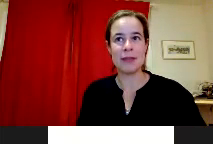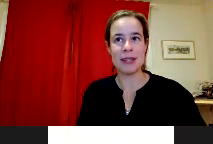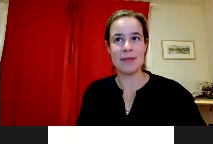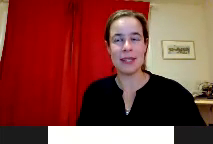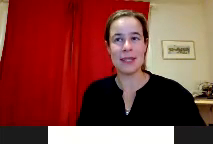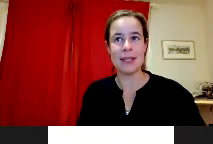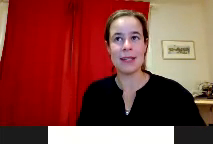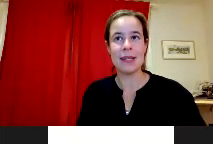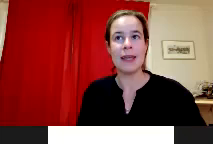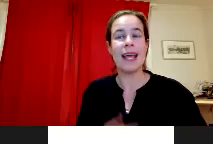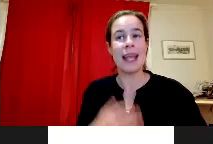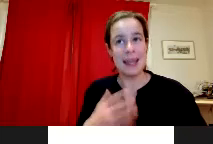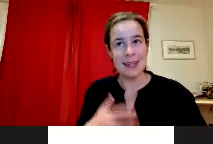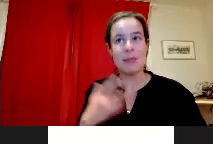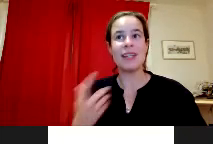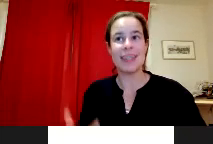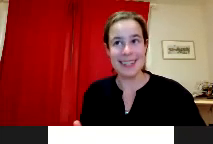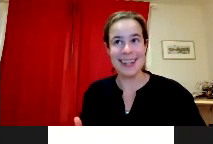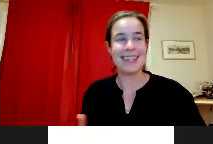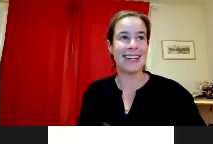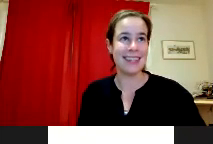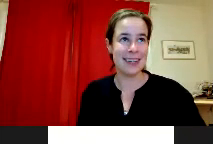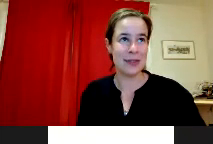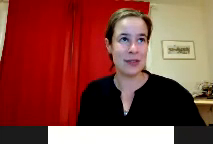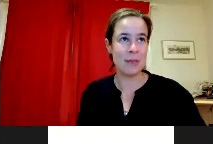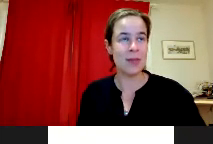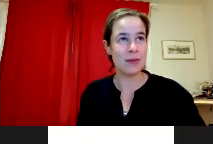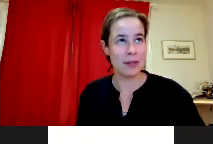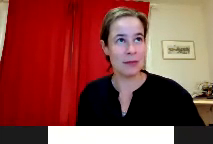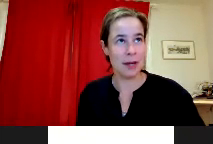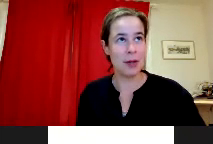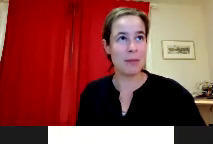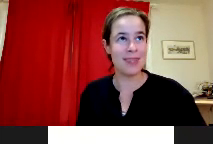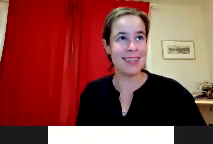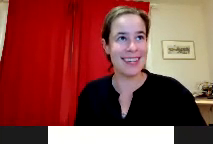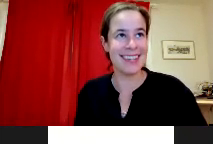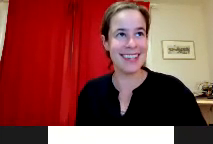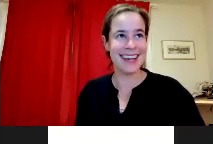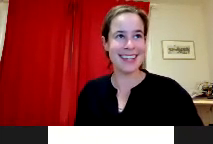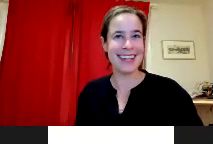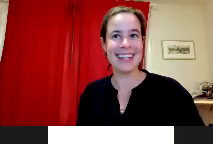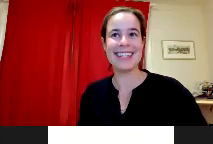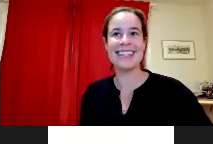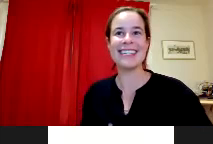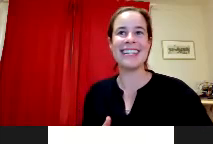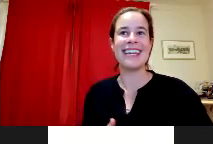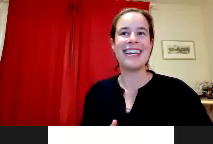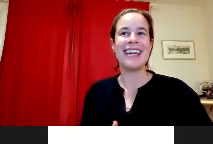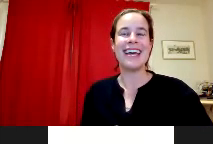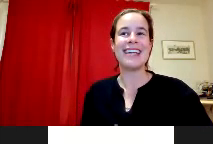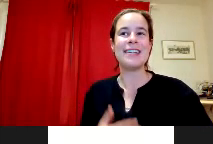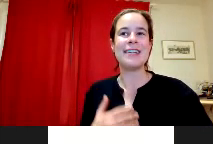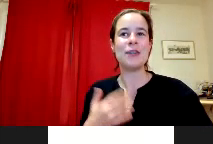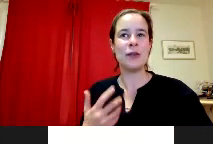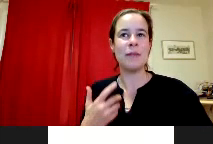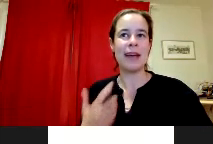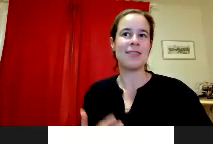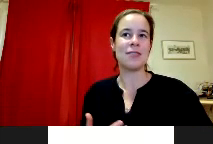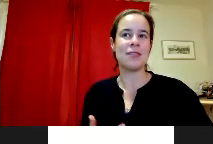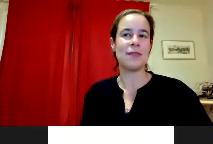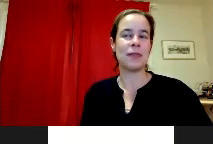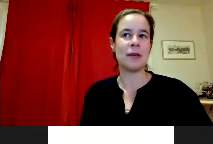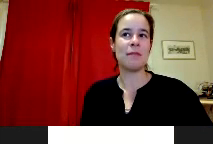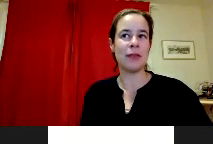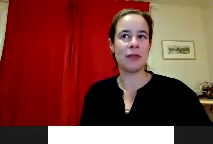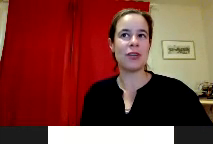noted, at Mount St. Vincent, and completing a dietetics internship. So we have another very busy scientist. And in her